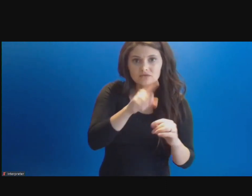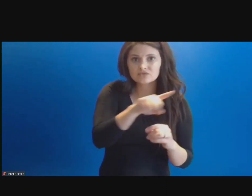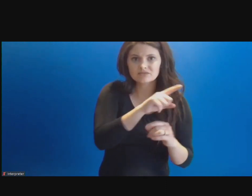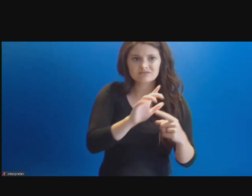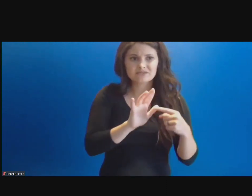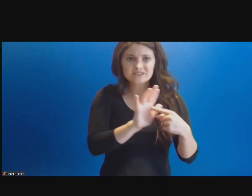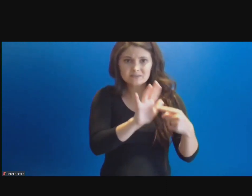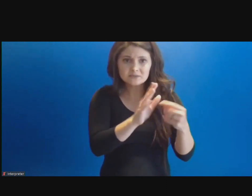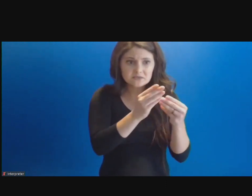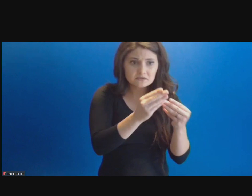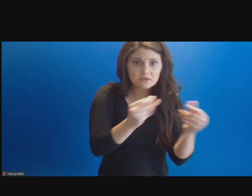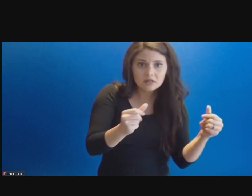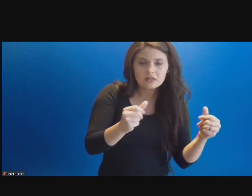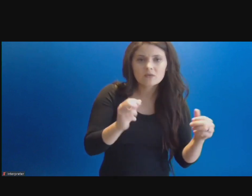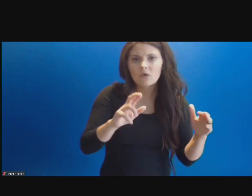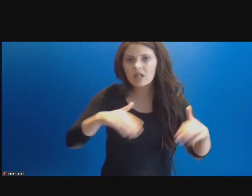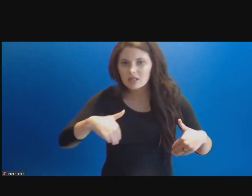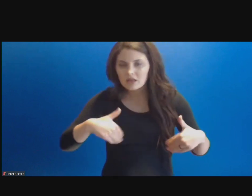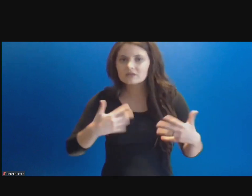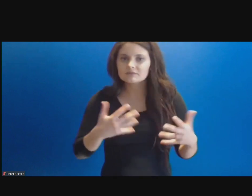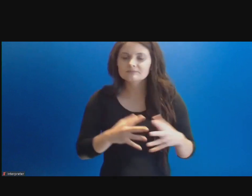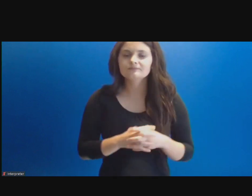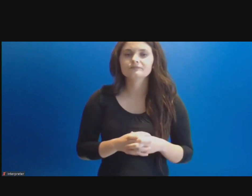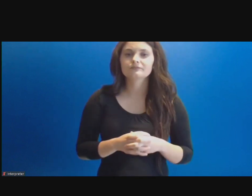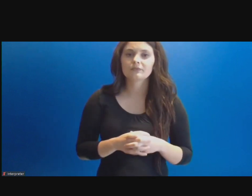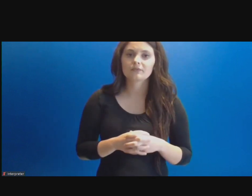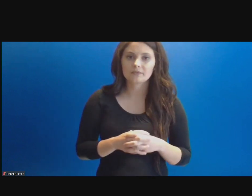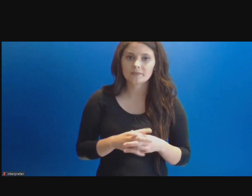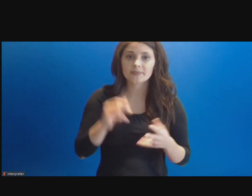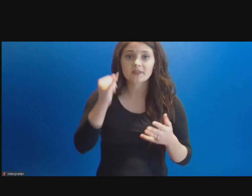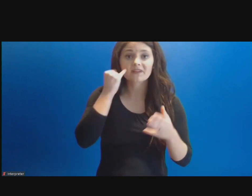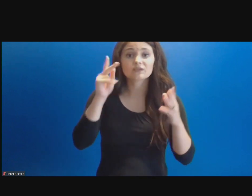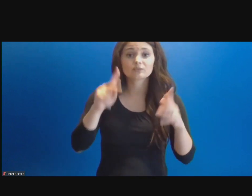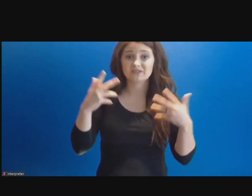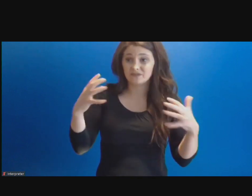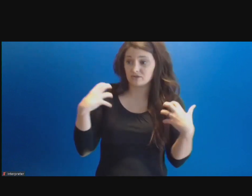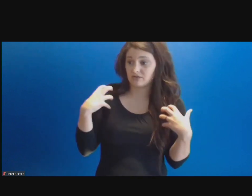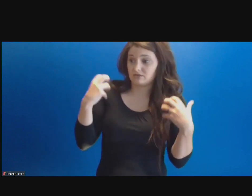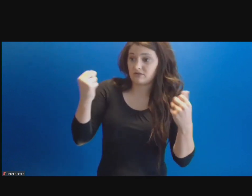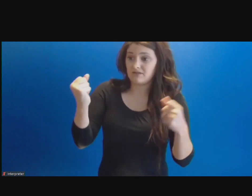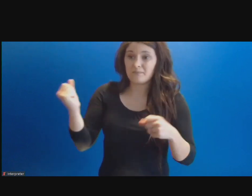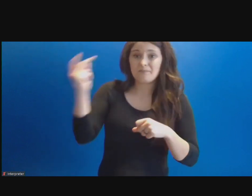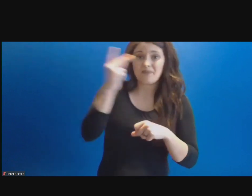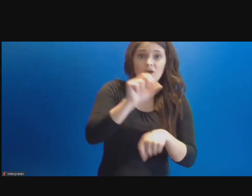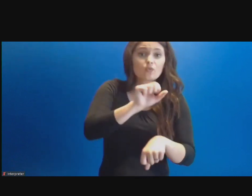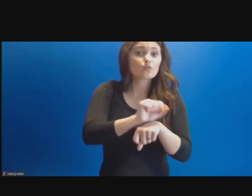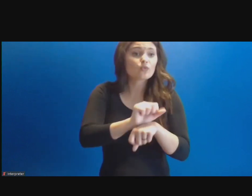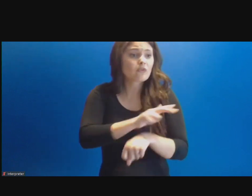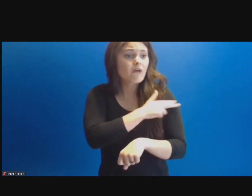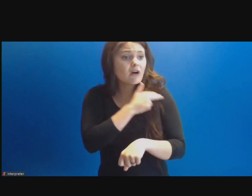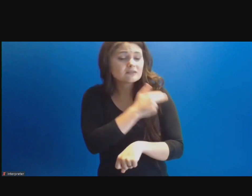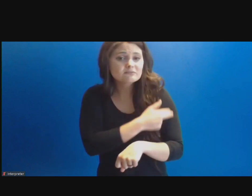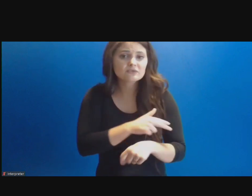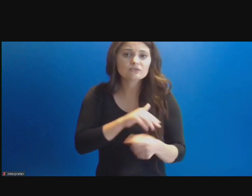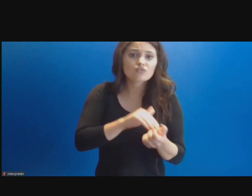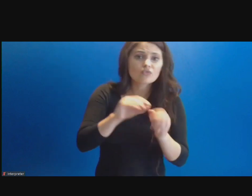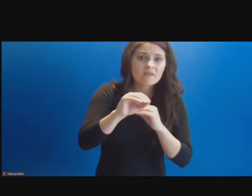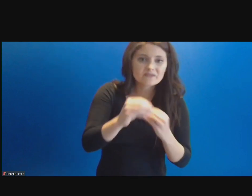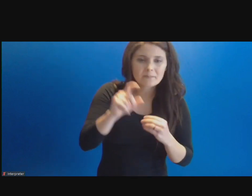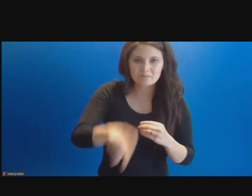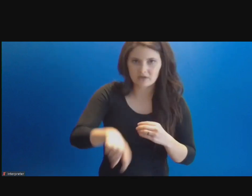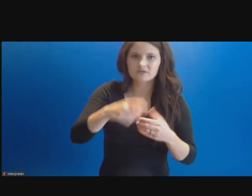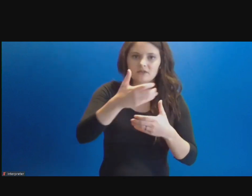symptoms subside. If somebody is recovered and they're returning to a healthcare job, they must wear a mask, and there are